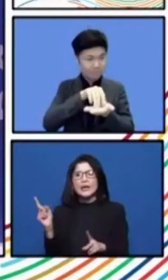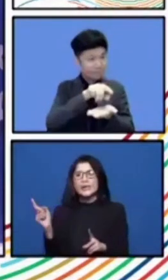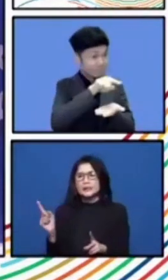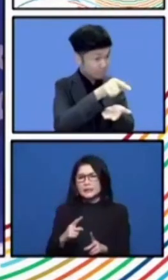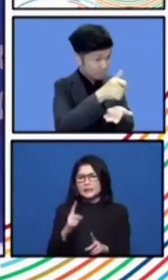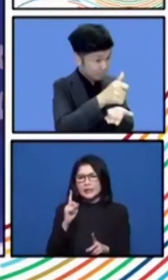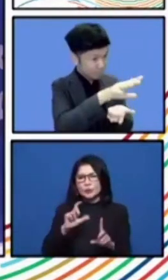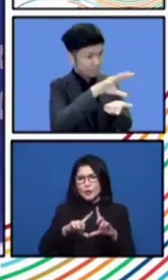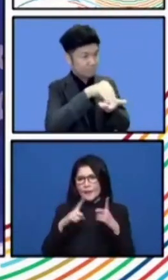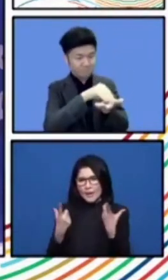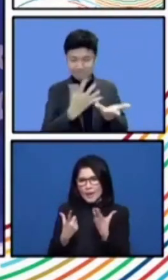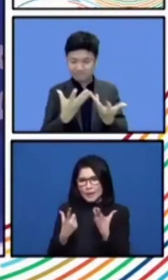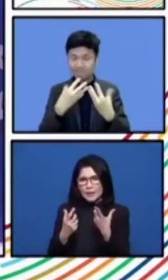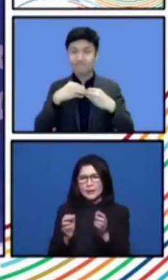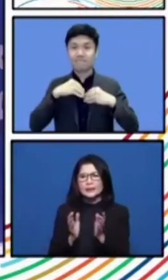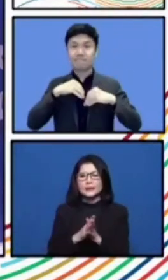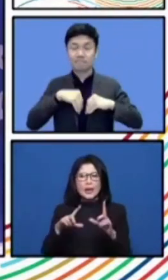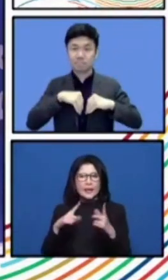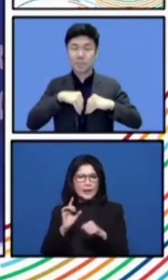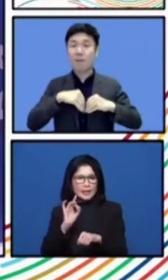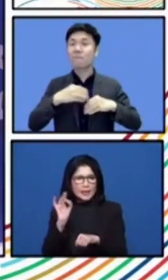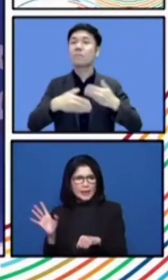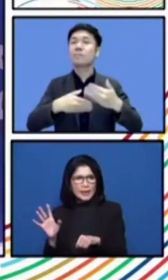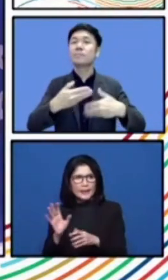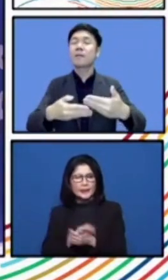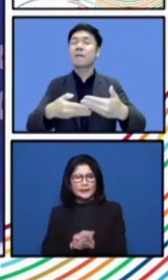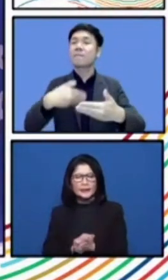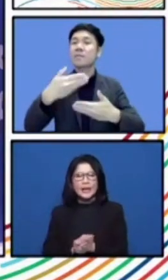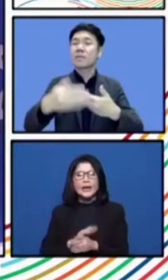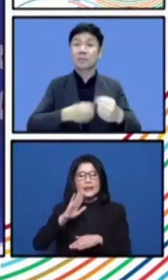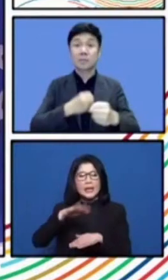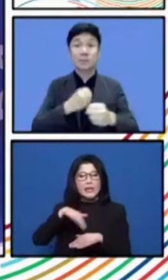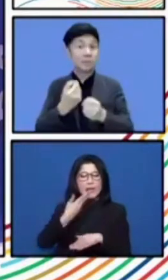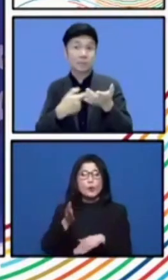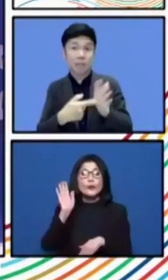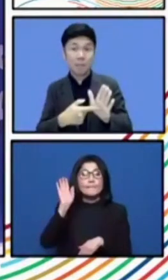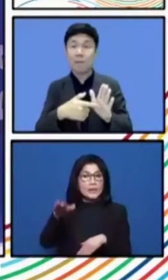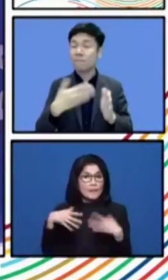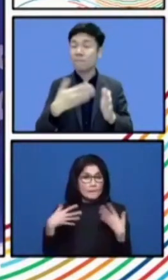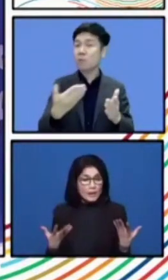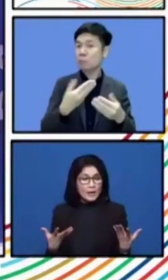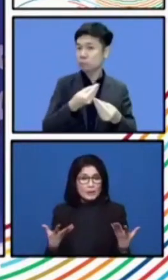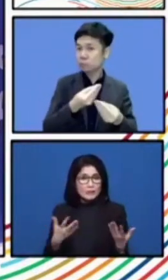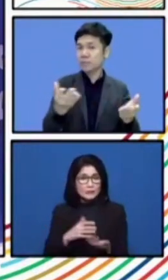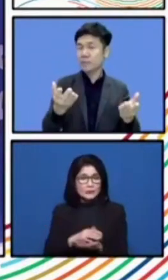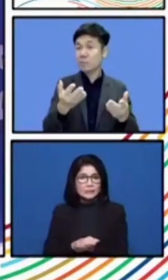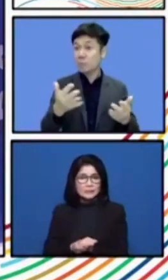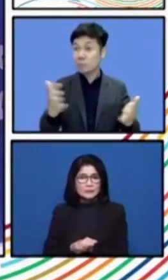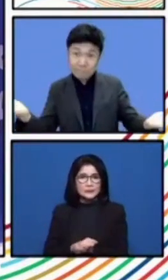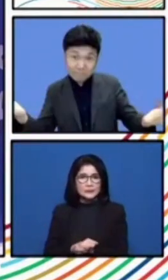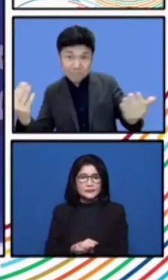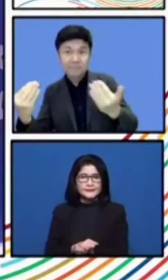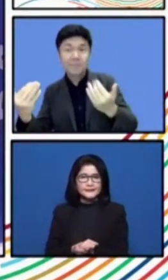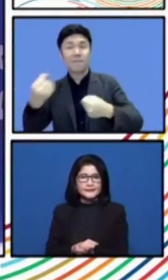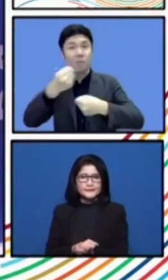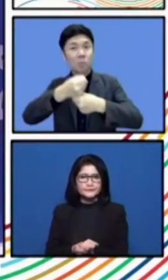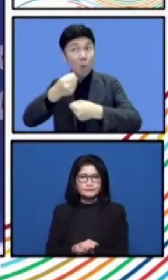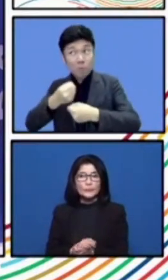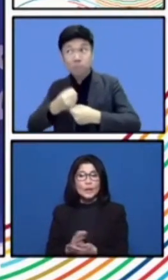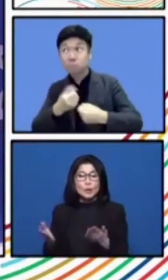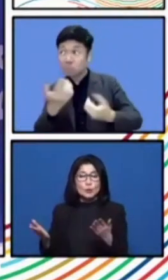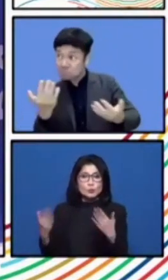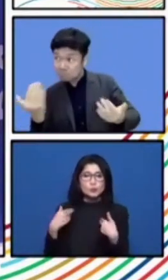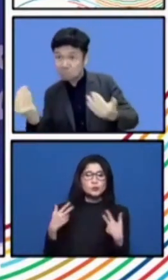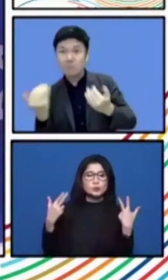on what we want to do next year on job fairs and again linking this with organizations representing people